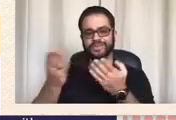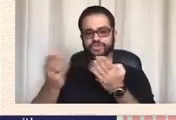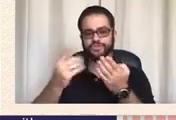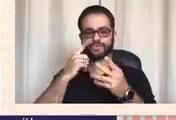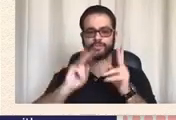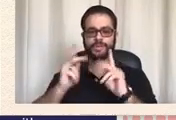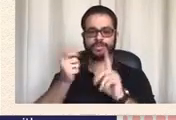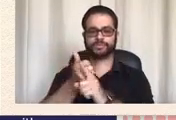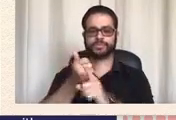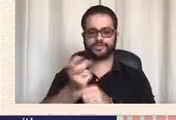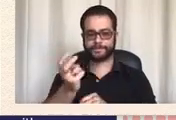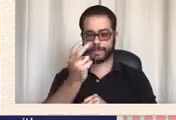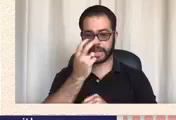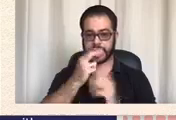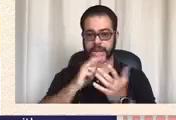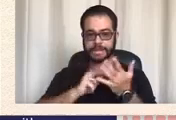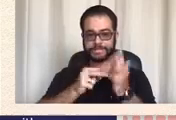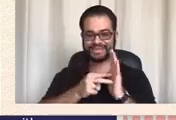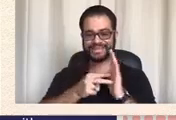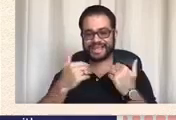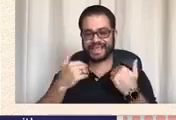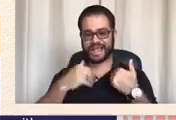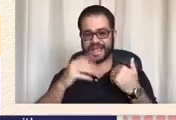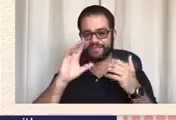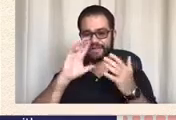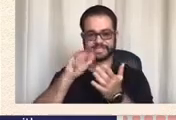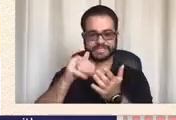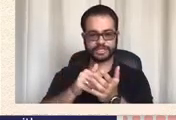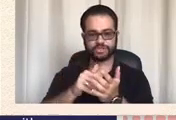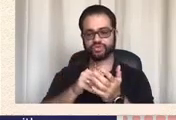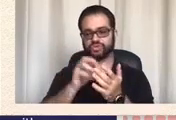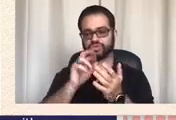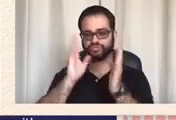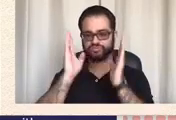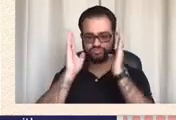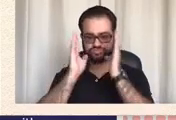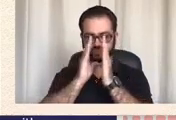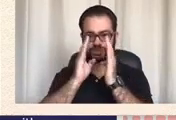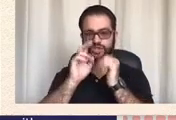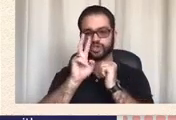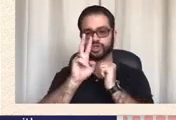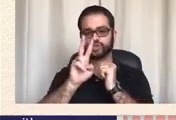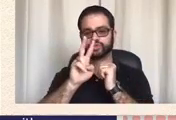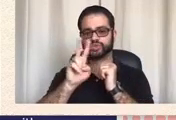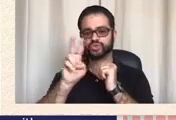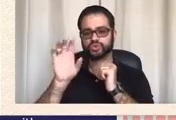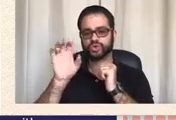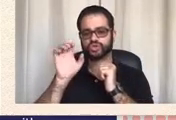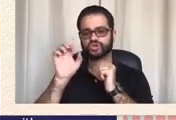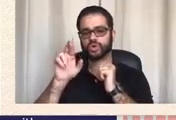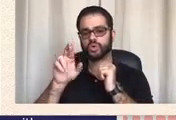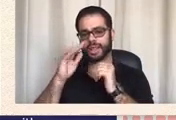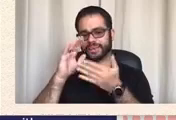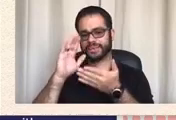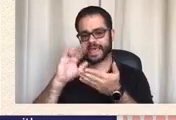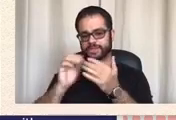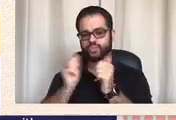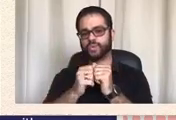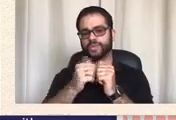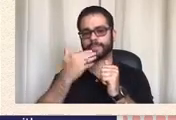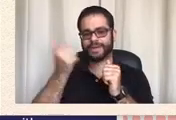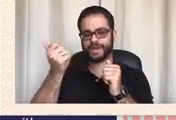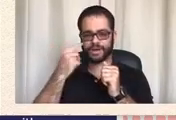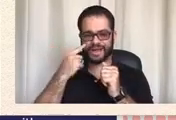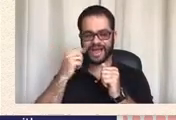a central visual acuity of 2200 or less in the better eye with correcting glasses, or a disqualifying